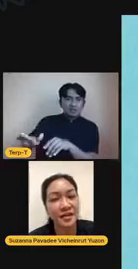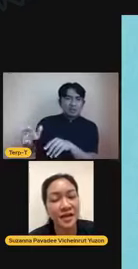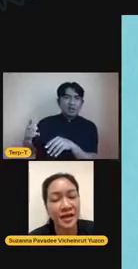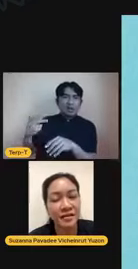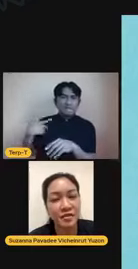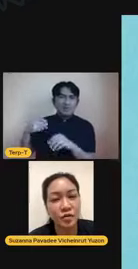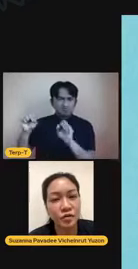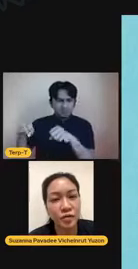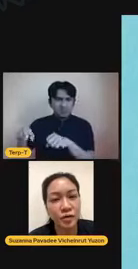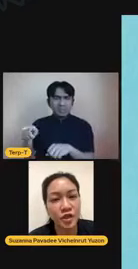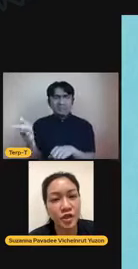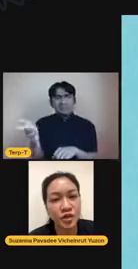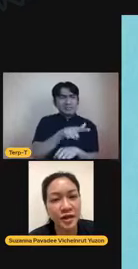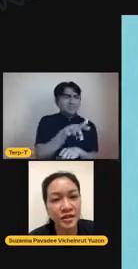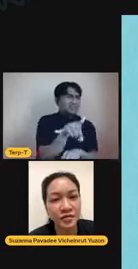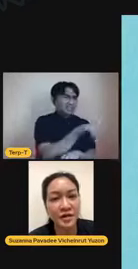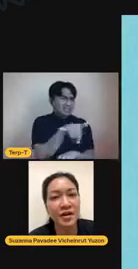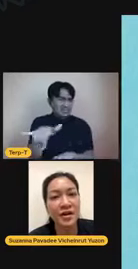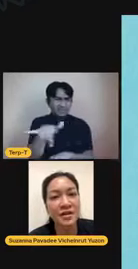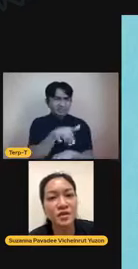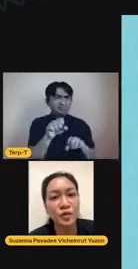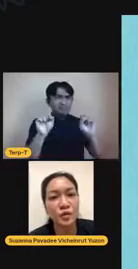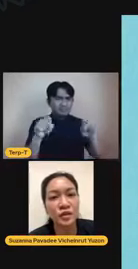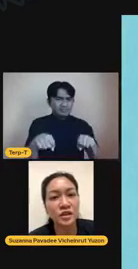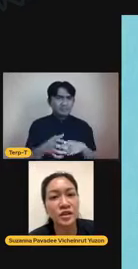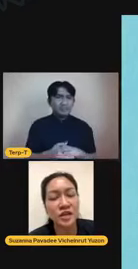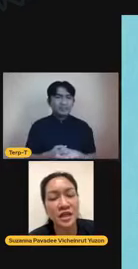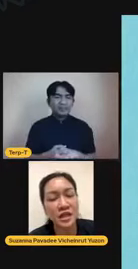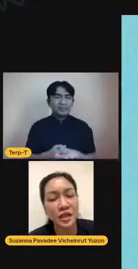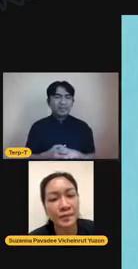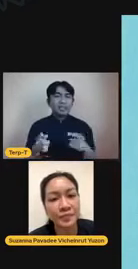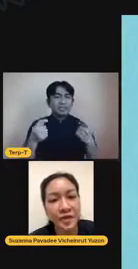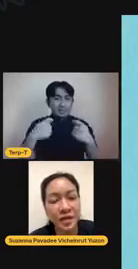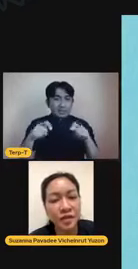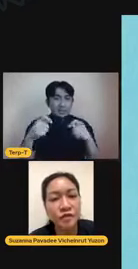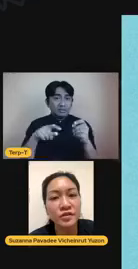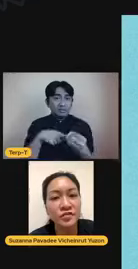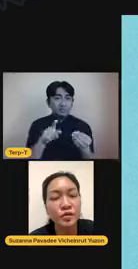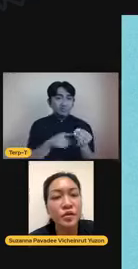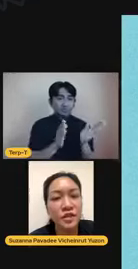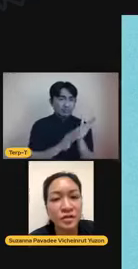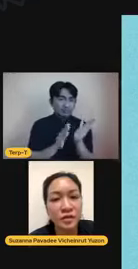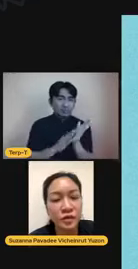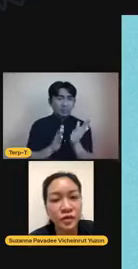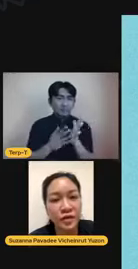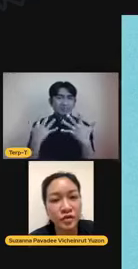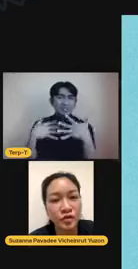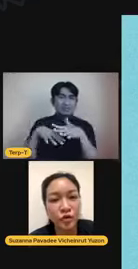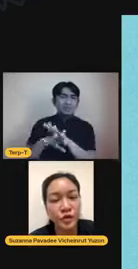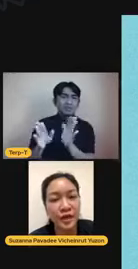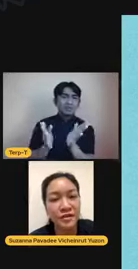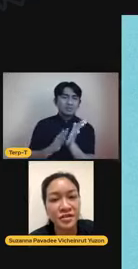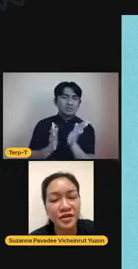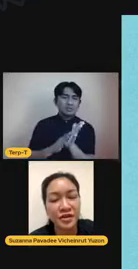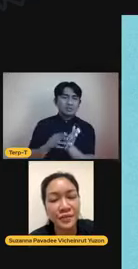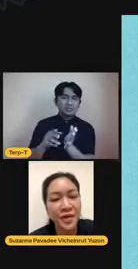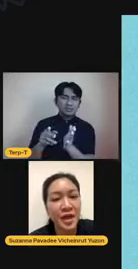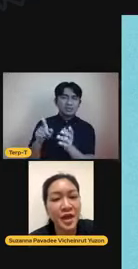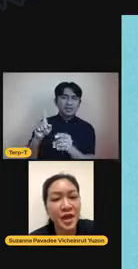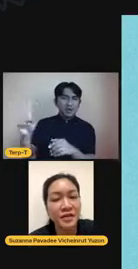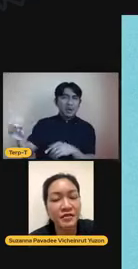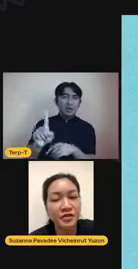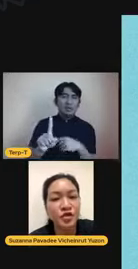can't. And so she tries very hard at school. She's in an inclusive school. She's the only one in her school with Down